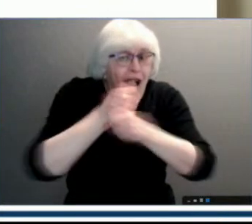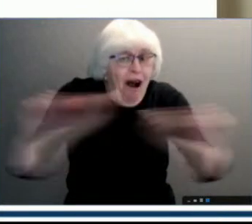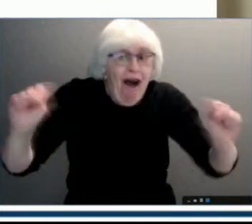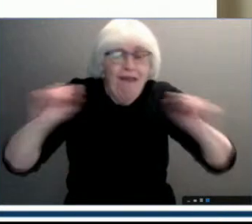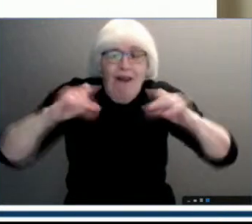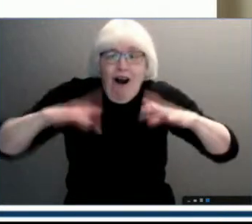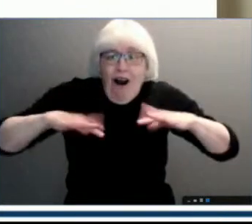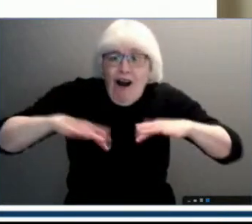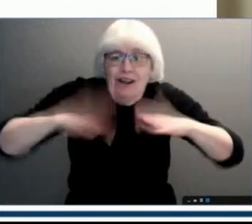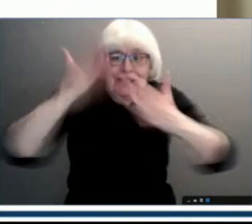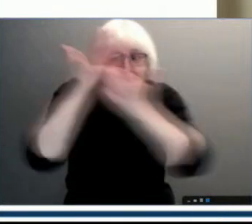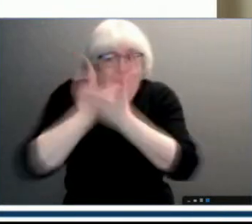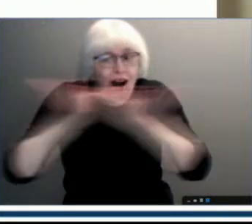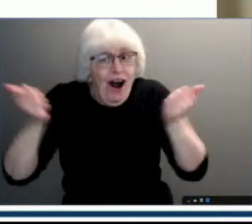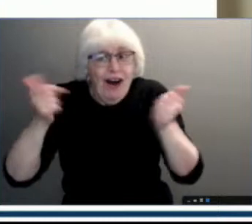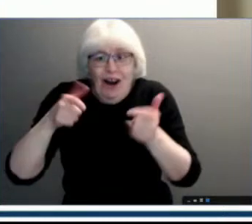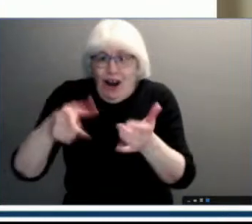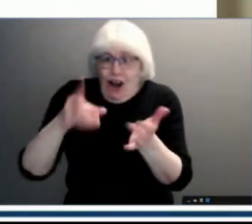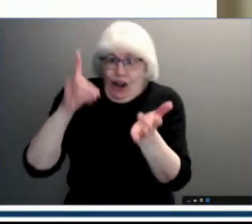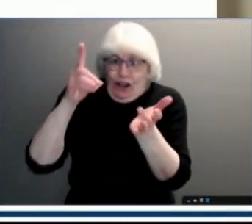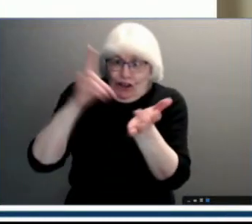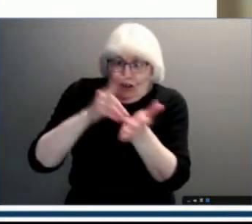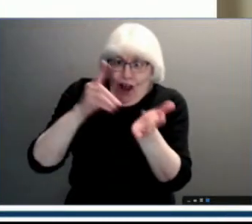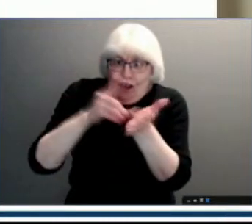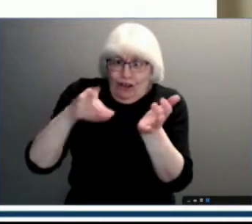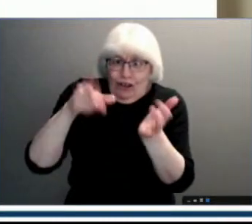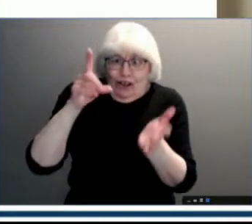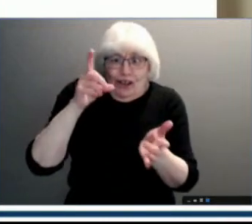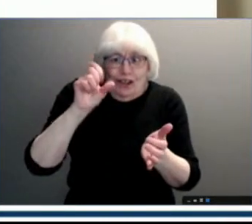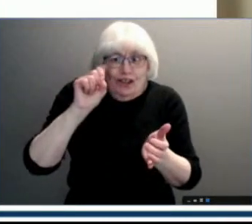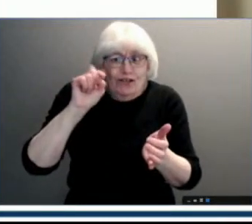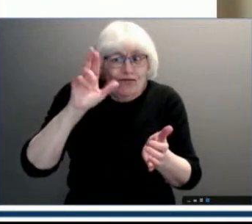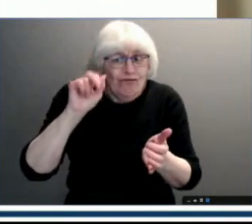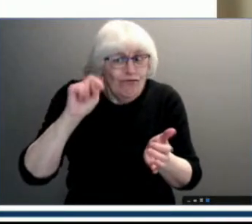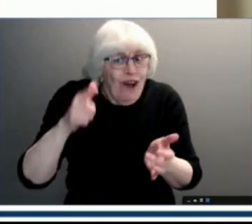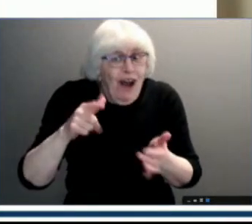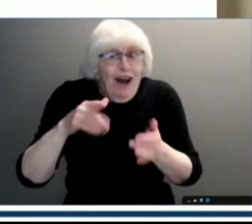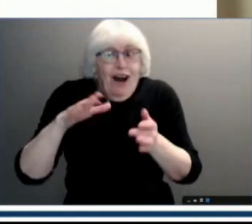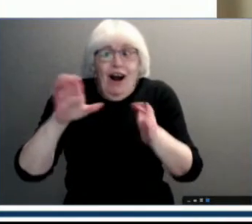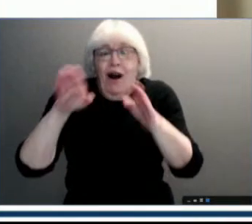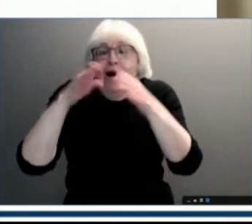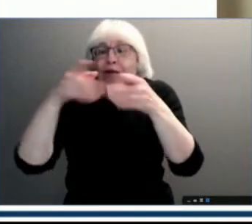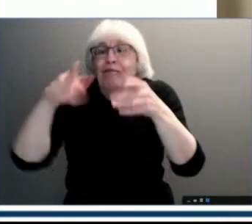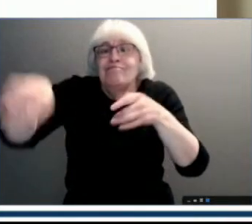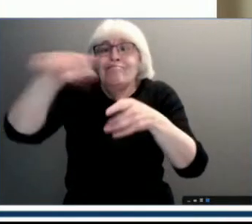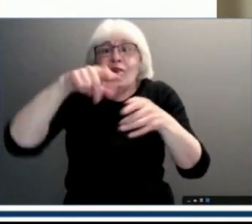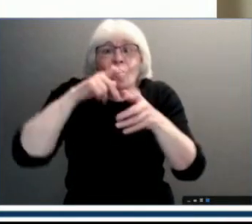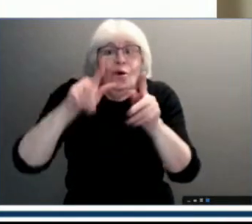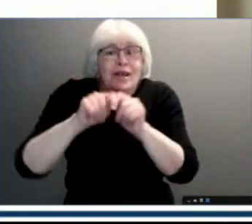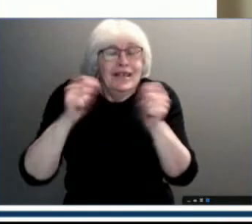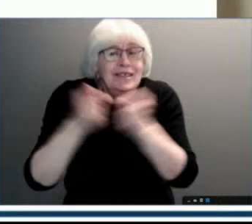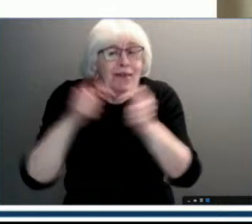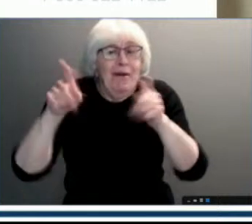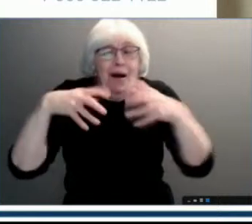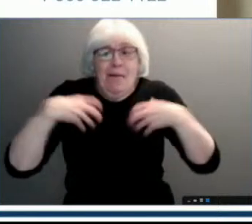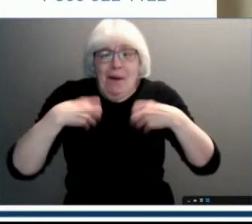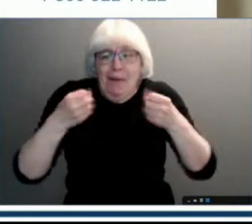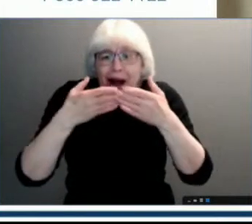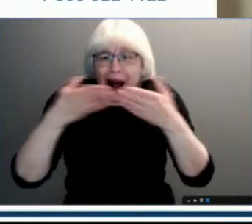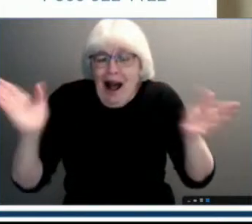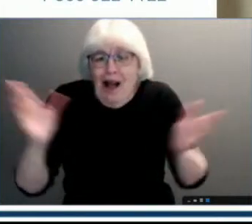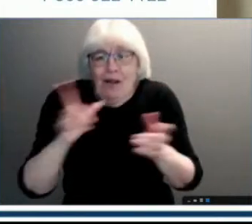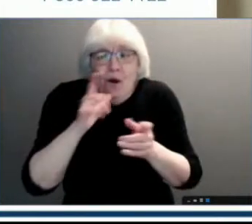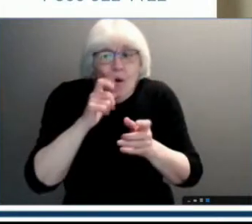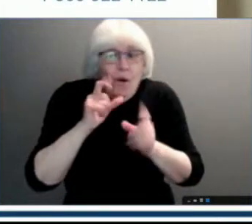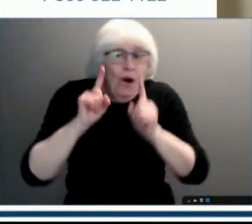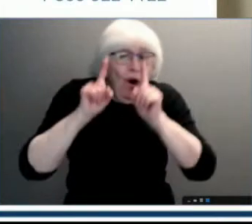the entire team at Public Health, including the teams in the labs, the folks at our testing sites, those that are doing vaccinations, and